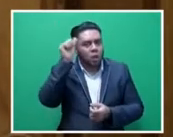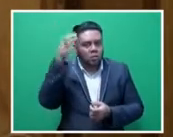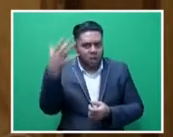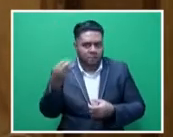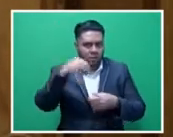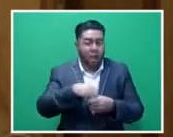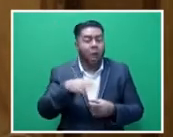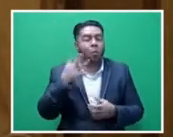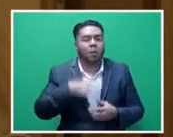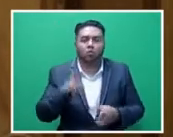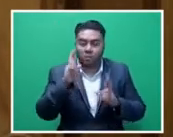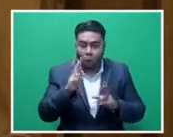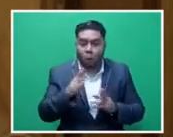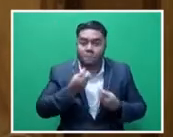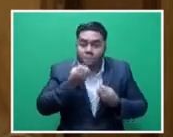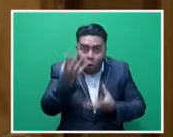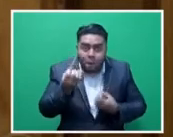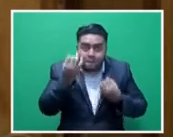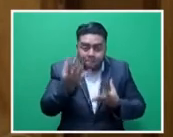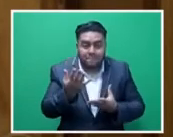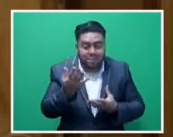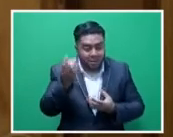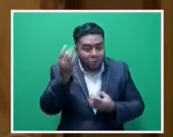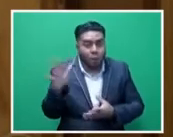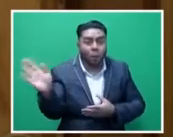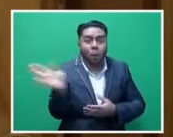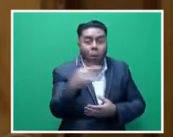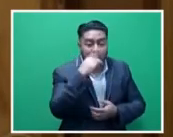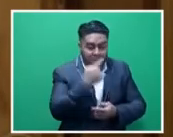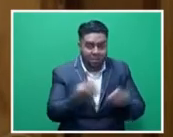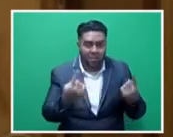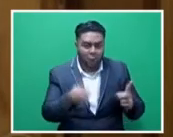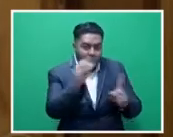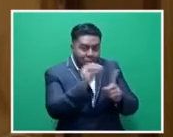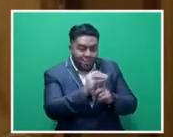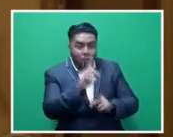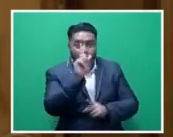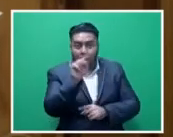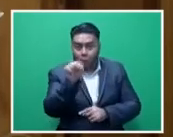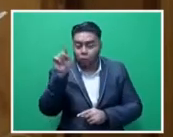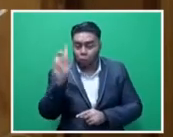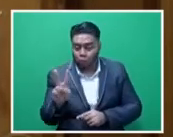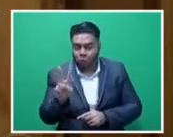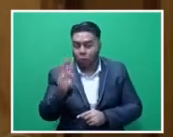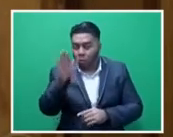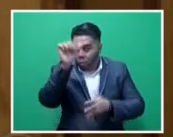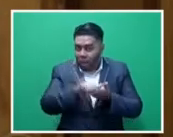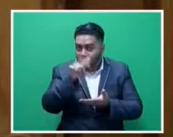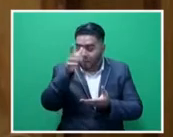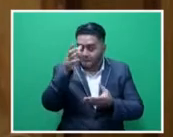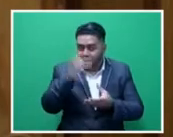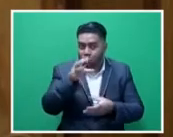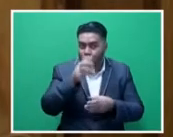I wish to inform this August House that Objective 1.2 of the implementation plan for rights of persons living with disabilities